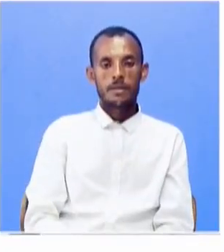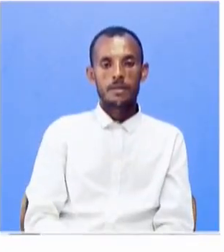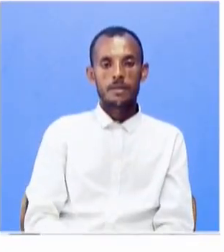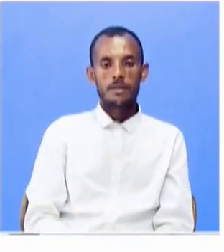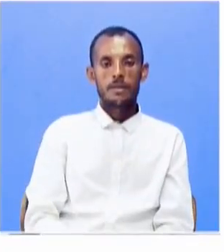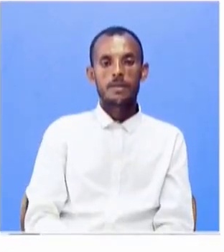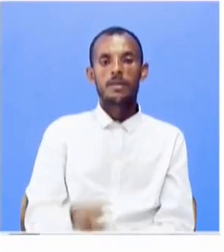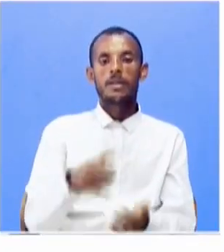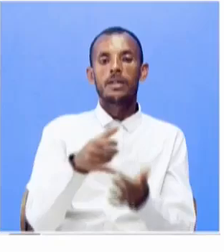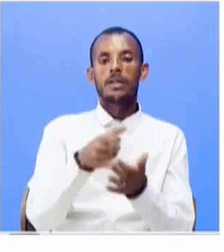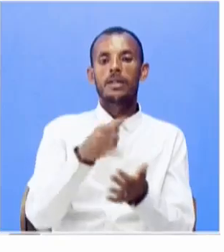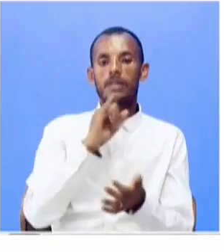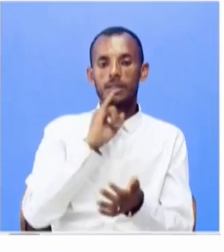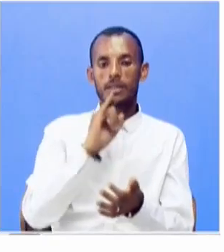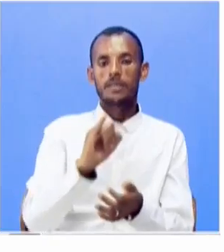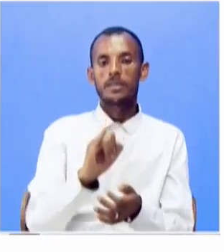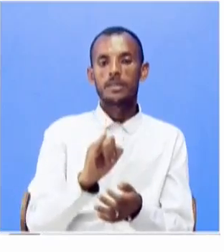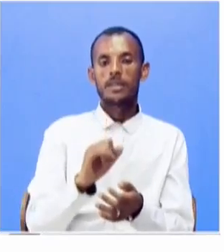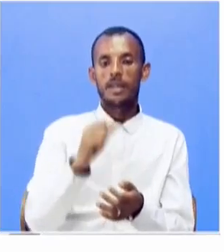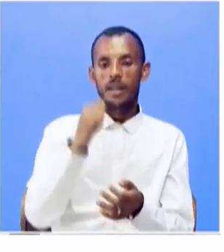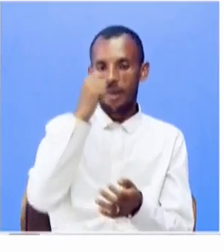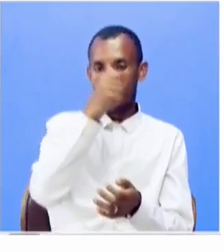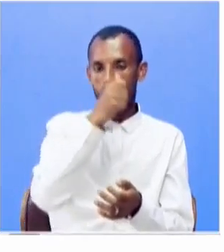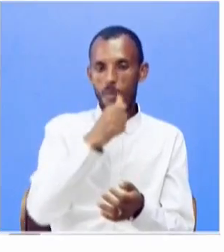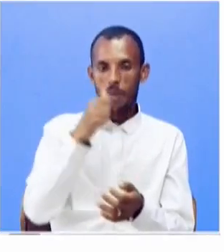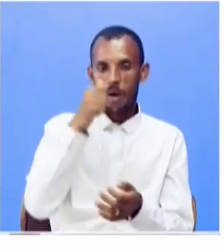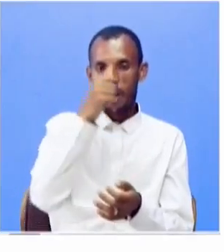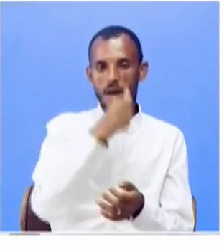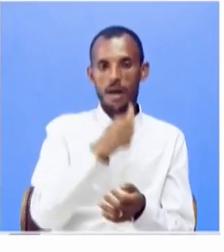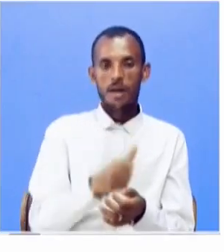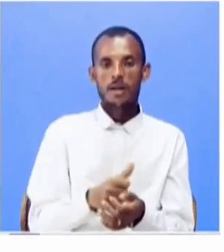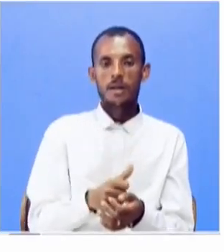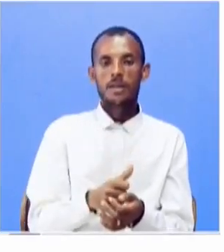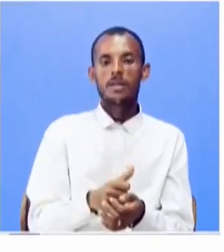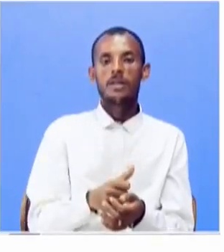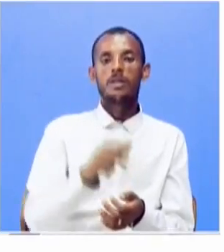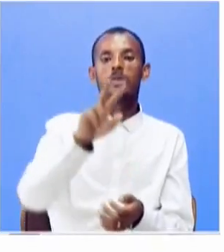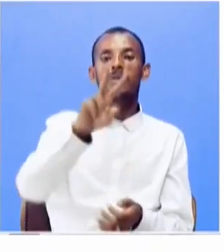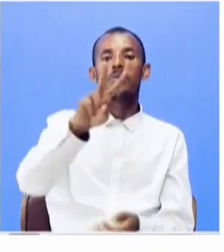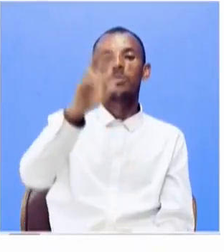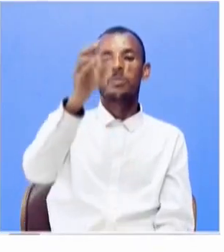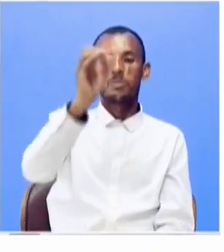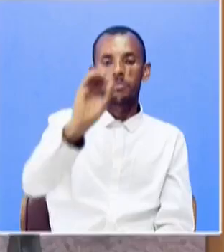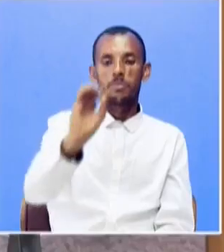its rate in Ethiopian context is this 2%.